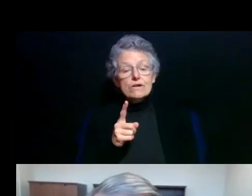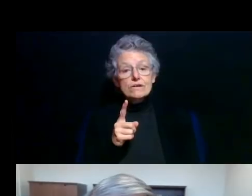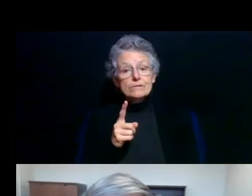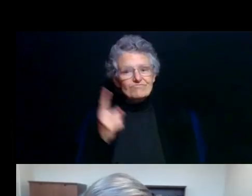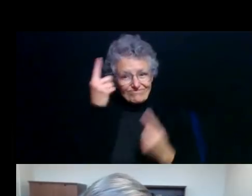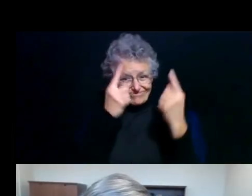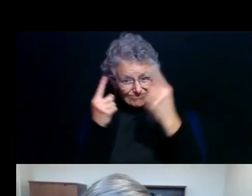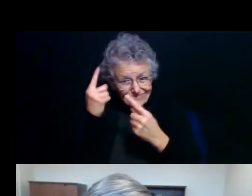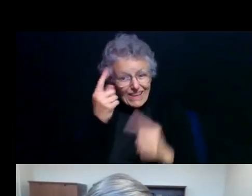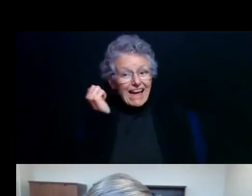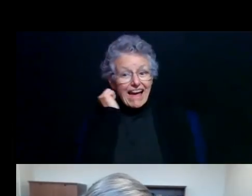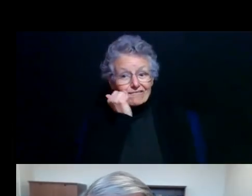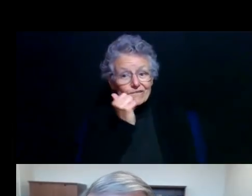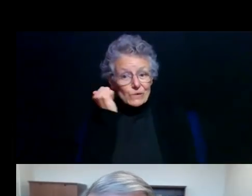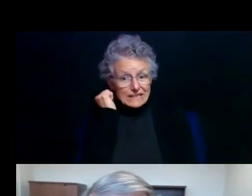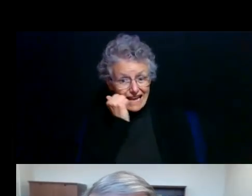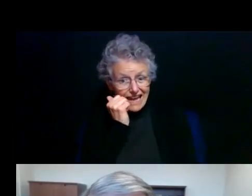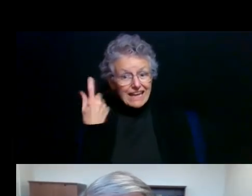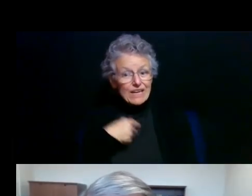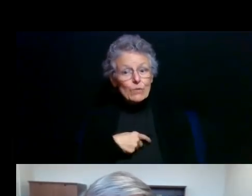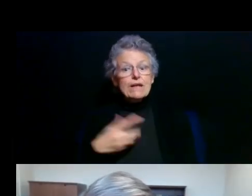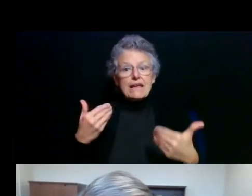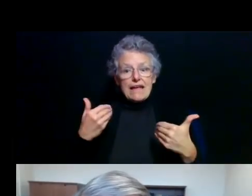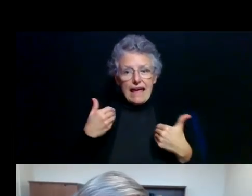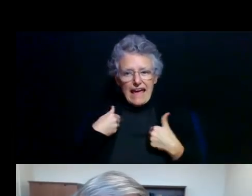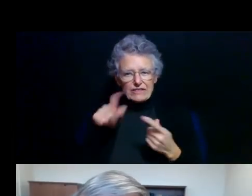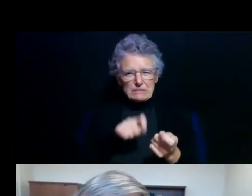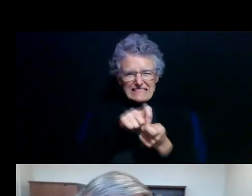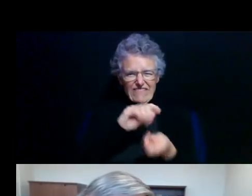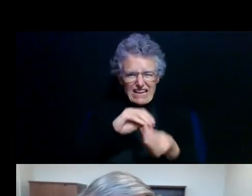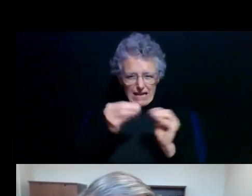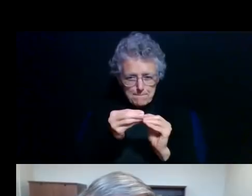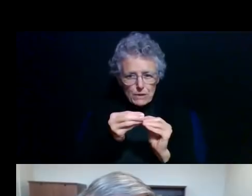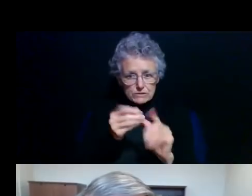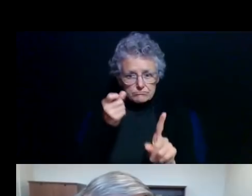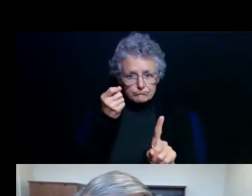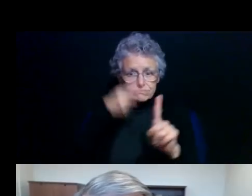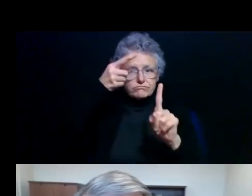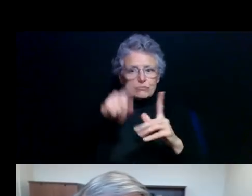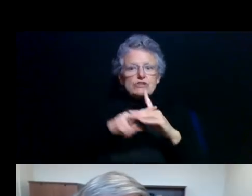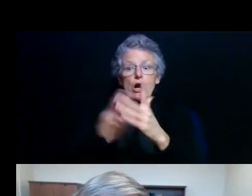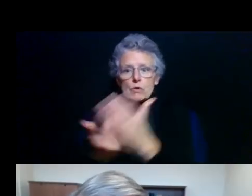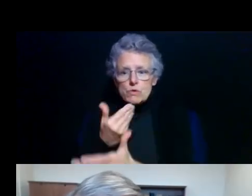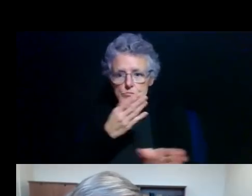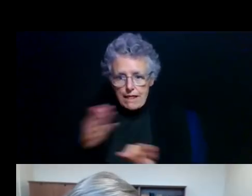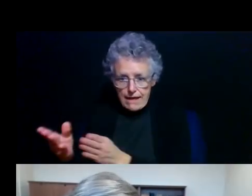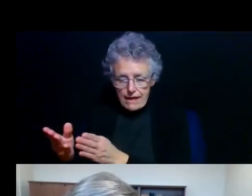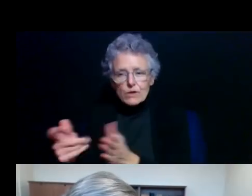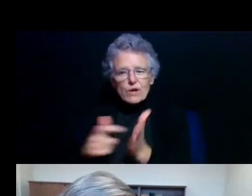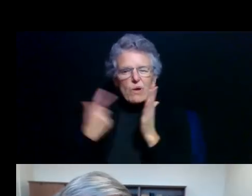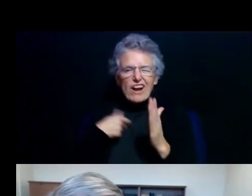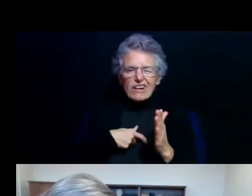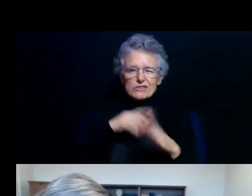thinking about it each day, and we have triggers which may require us to activate